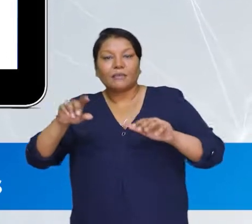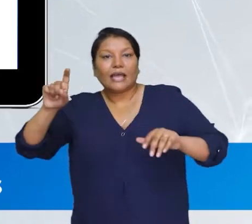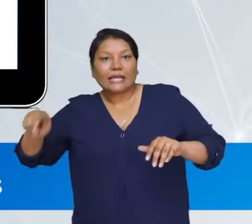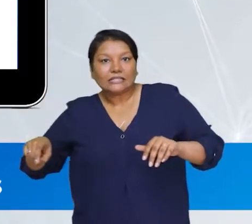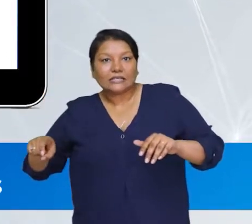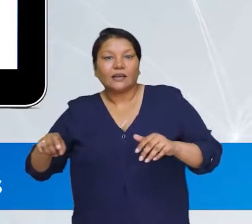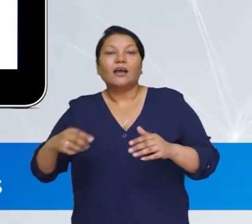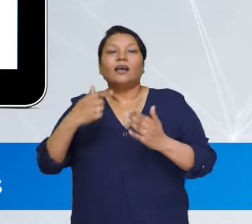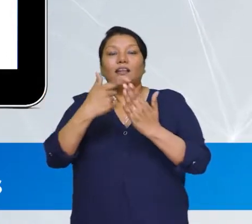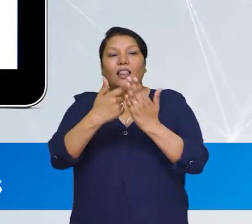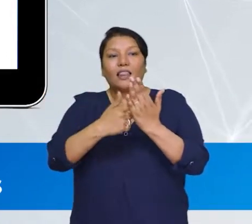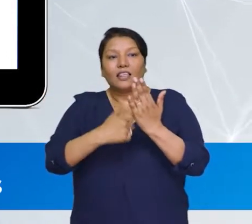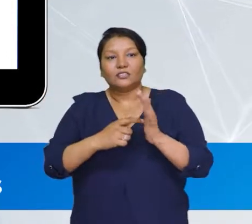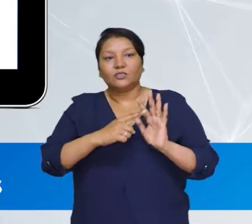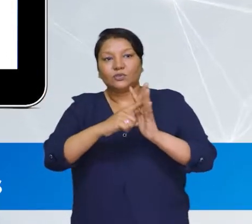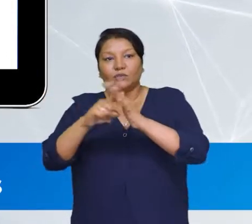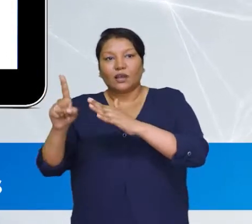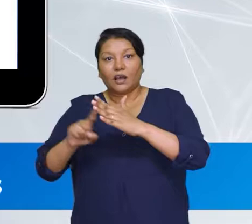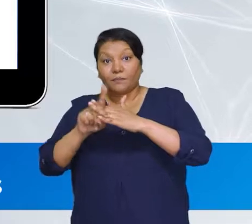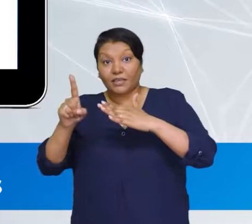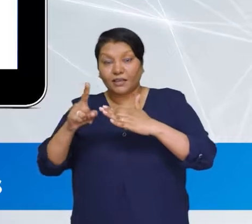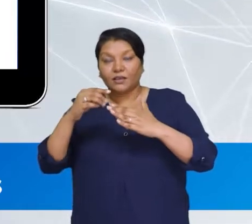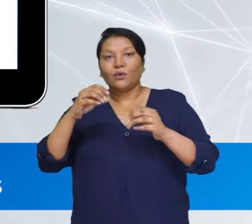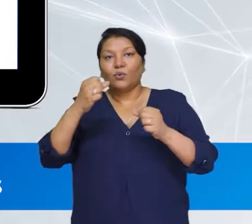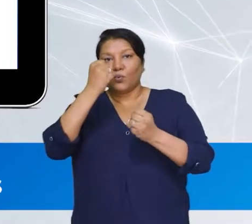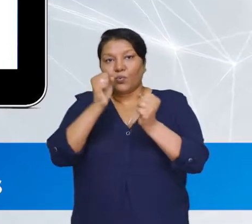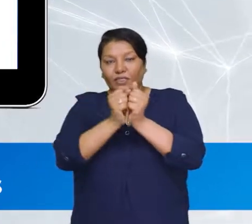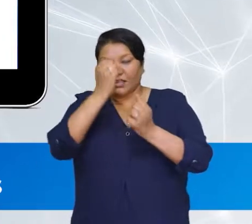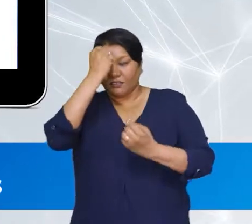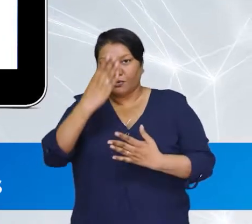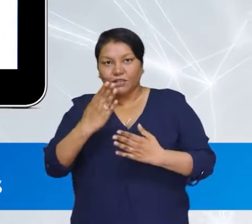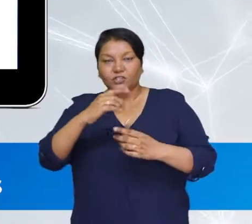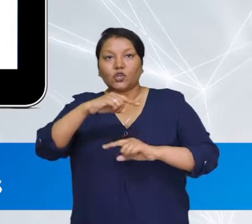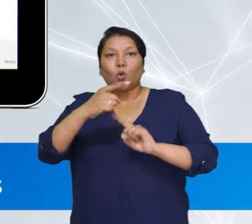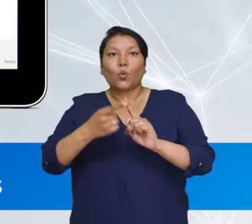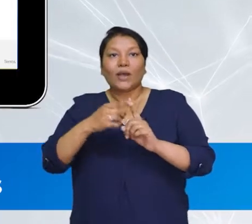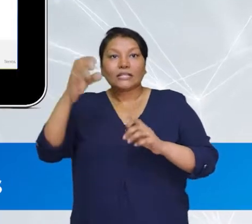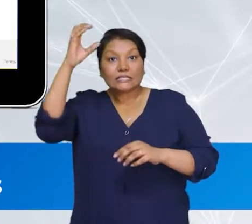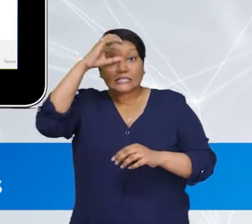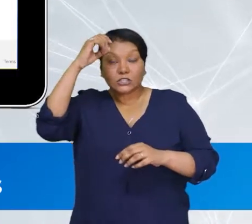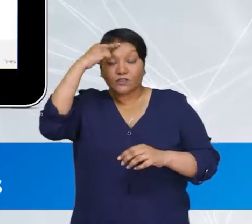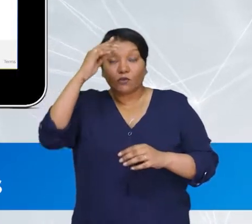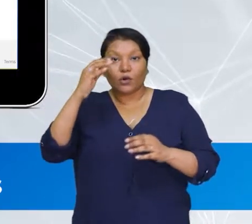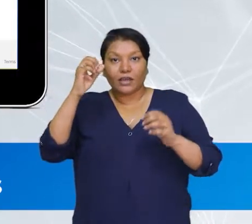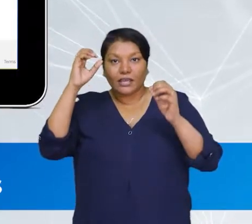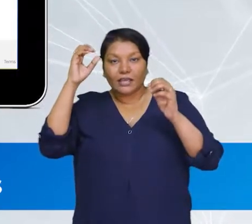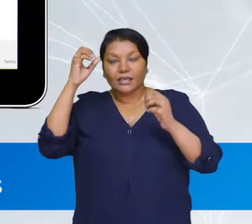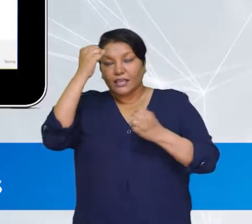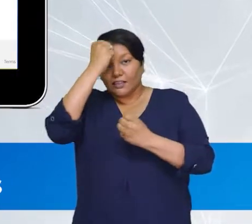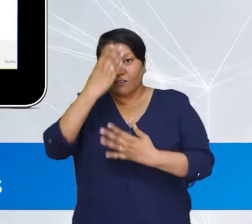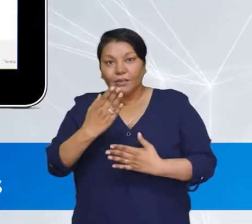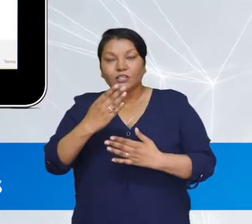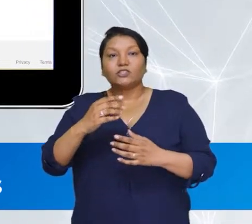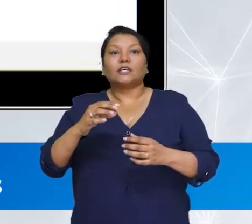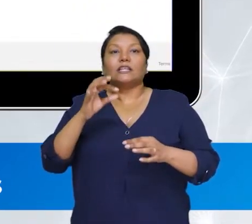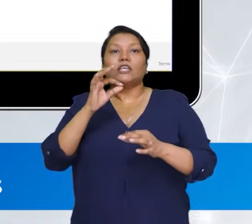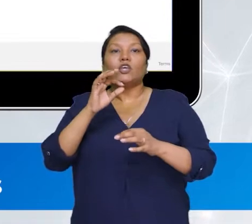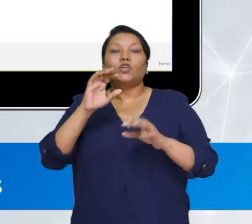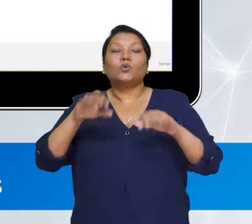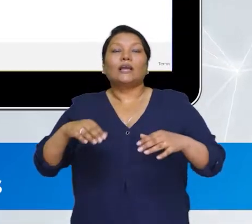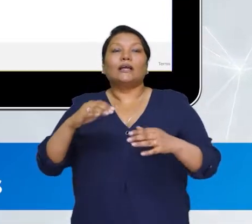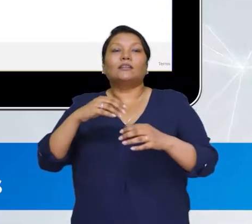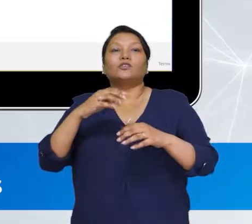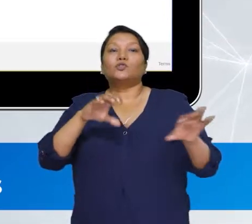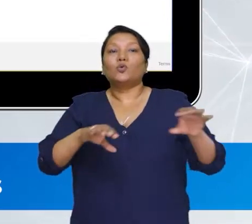Enter and you will see a listing of websites related to your topic. When searching for information, you